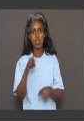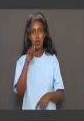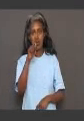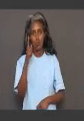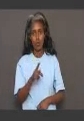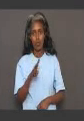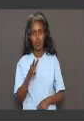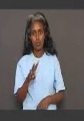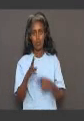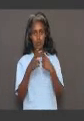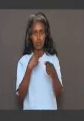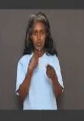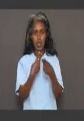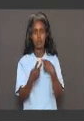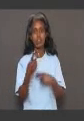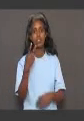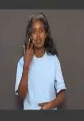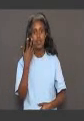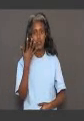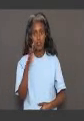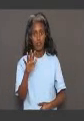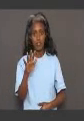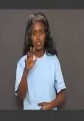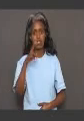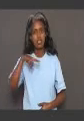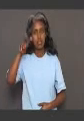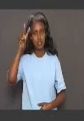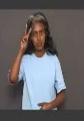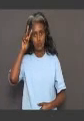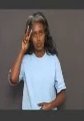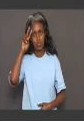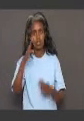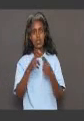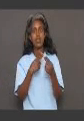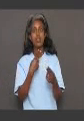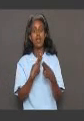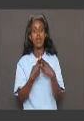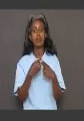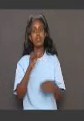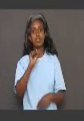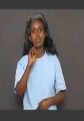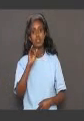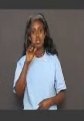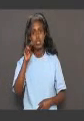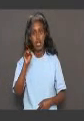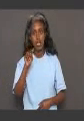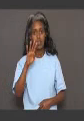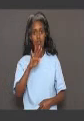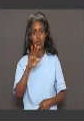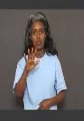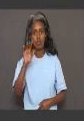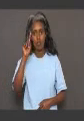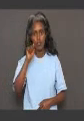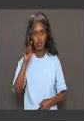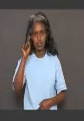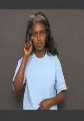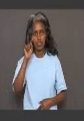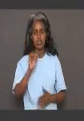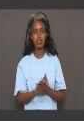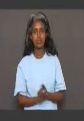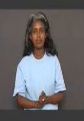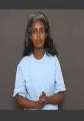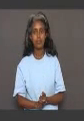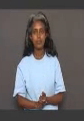triangle is 1/2 times 15 squared times sine